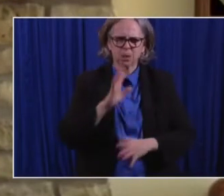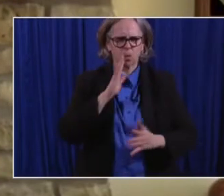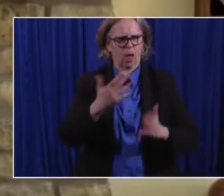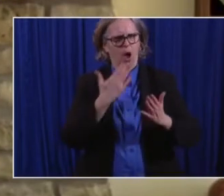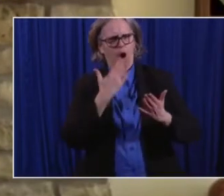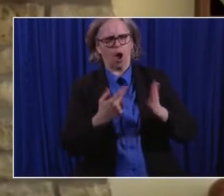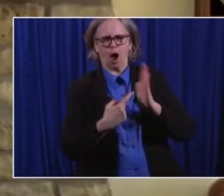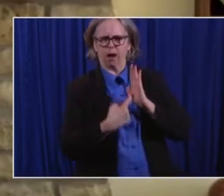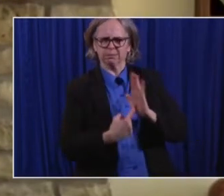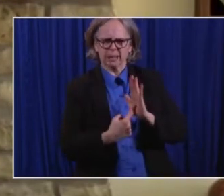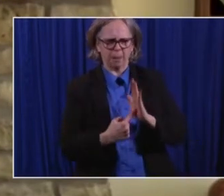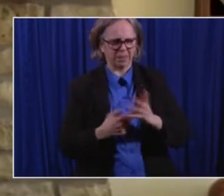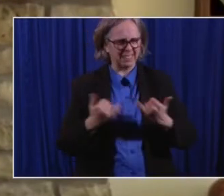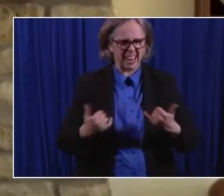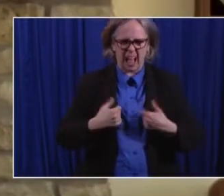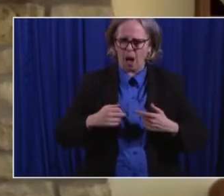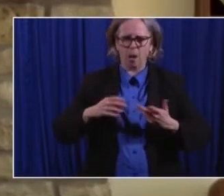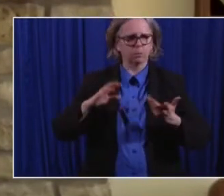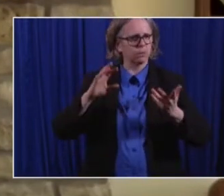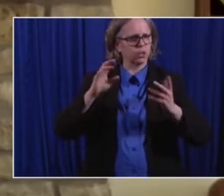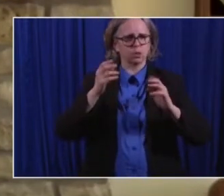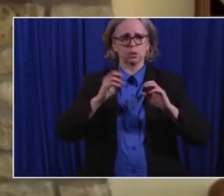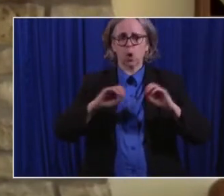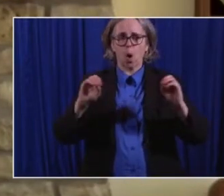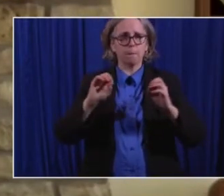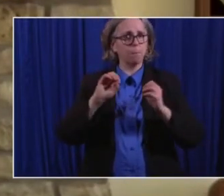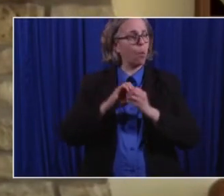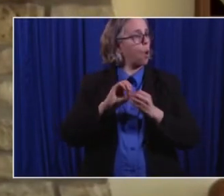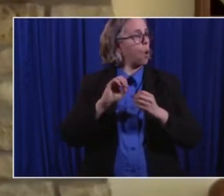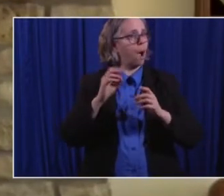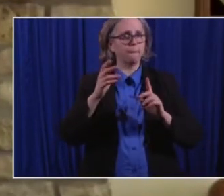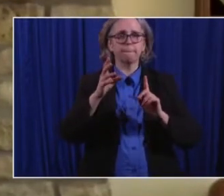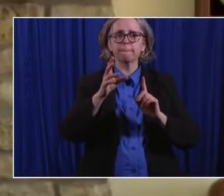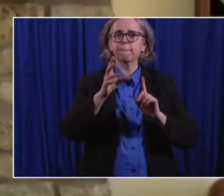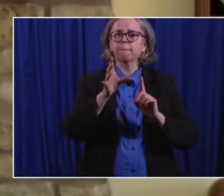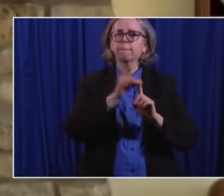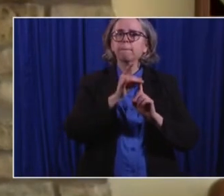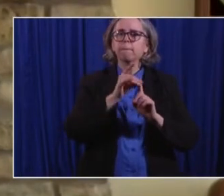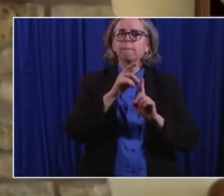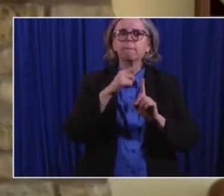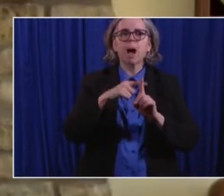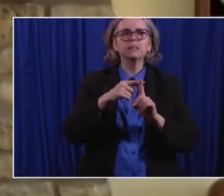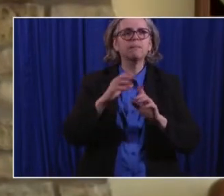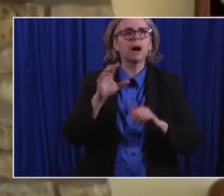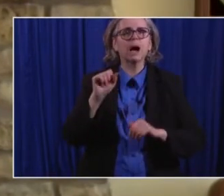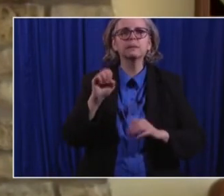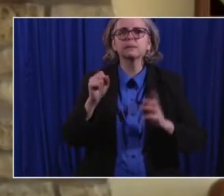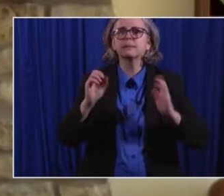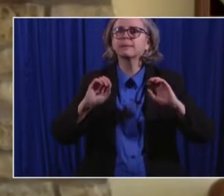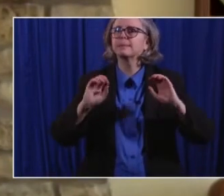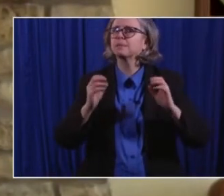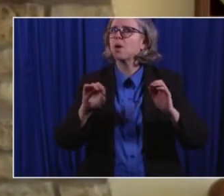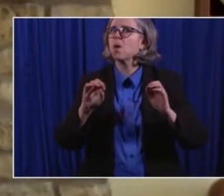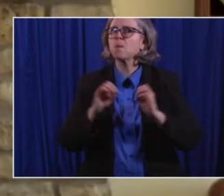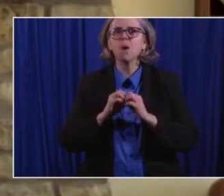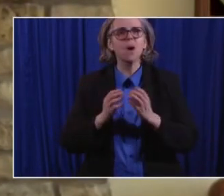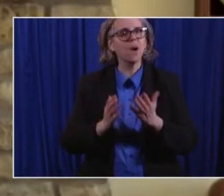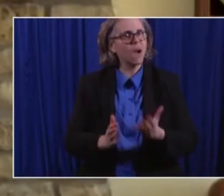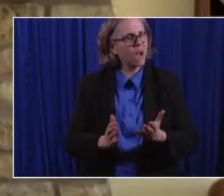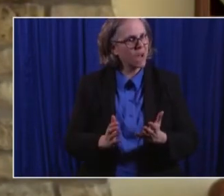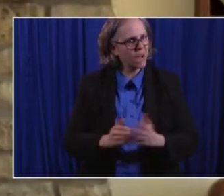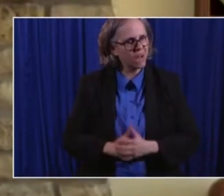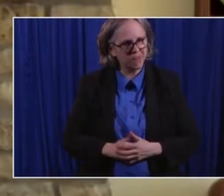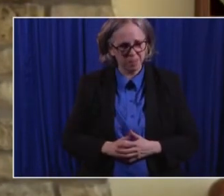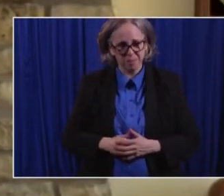cases at either location. As new residents are admitted, they'll be tested and then placed in a new admissions wing for 14